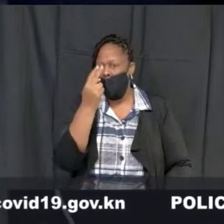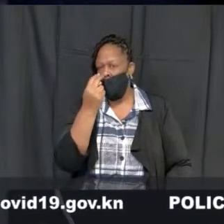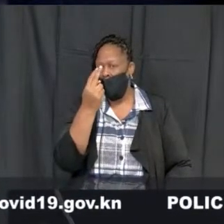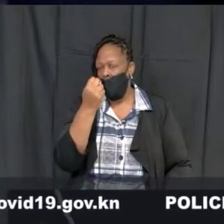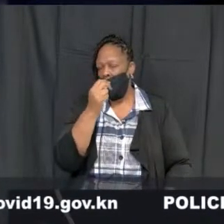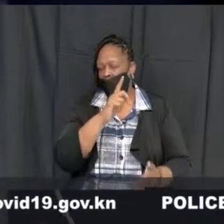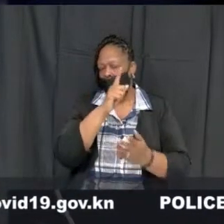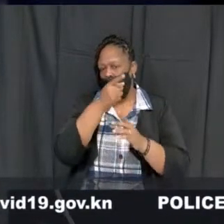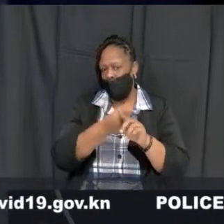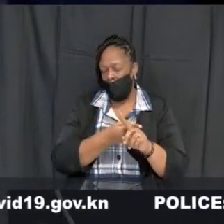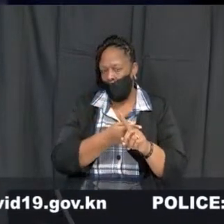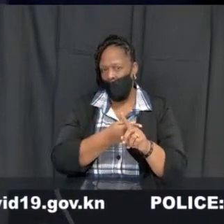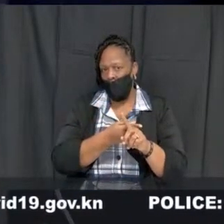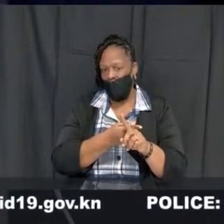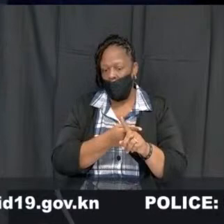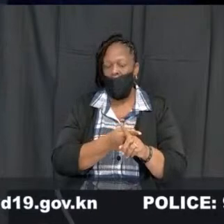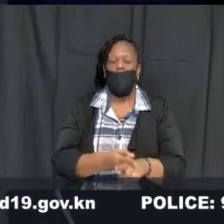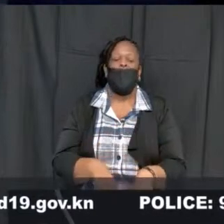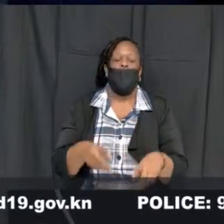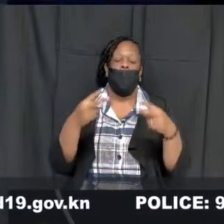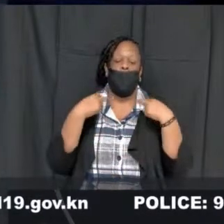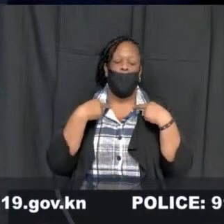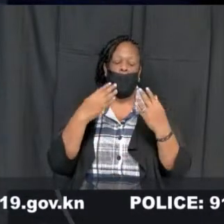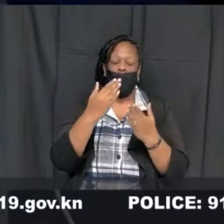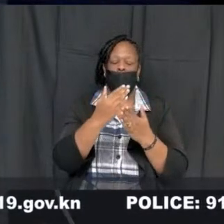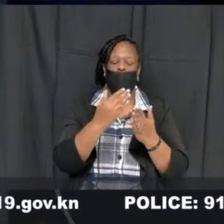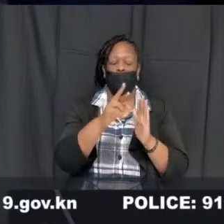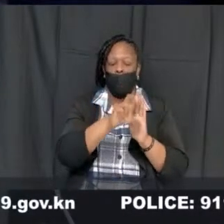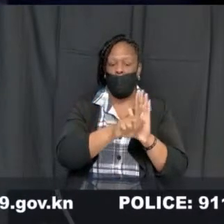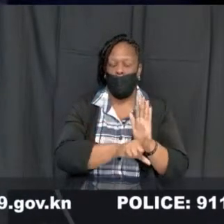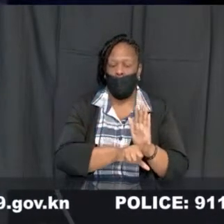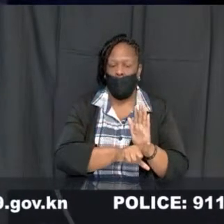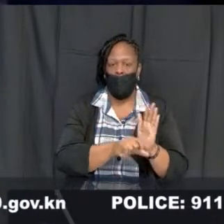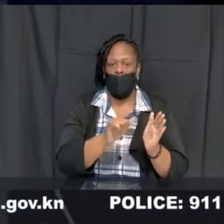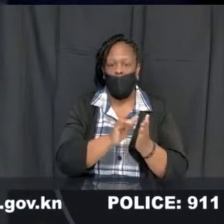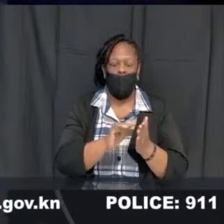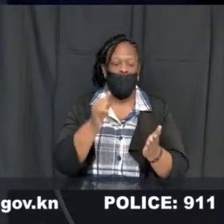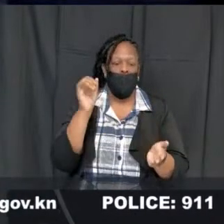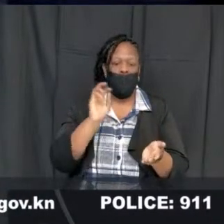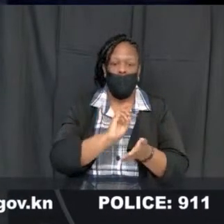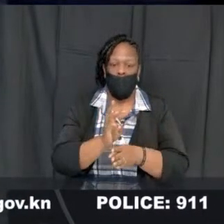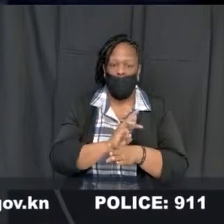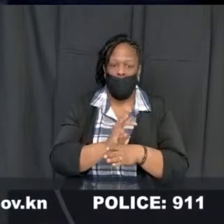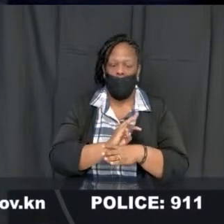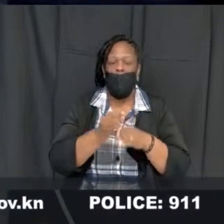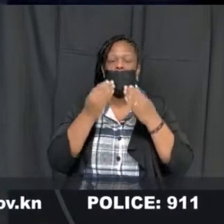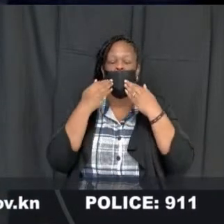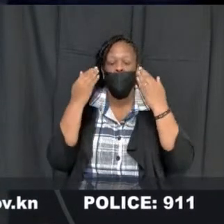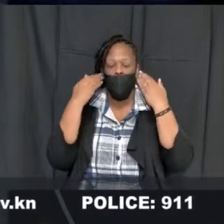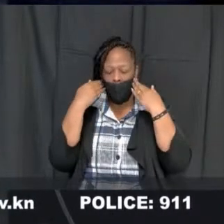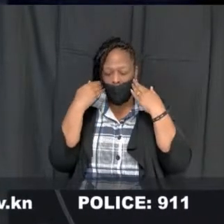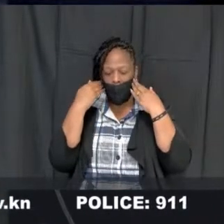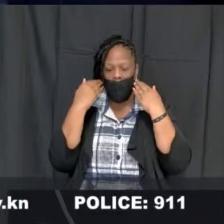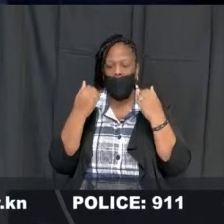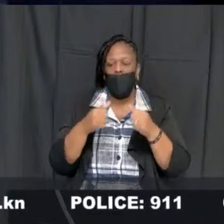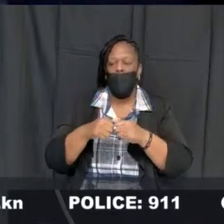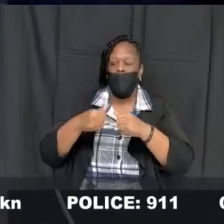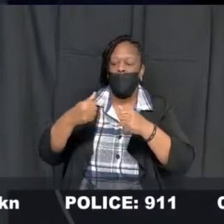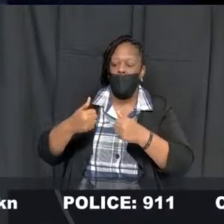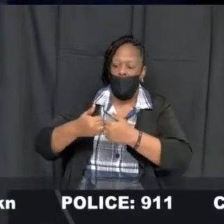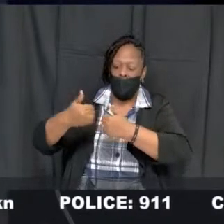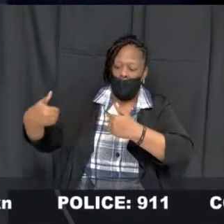COVID-19 protocols. And these protocols have required us to wear masks in public, avoid crowds and